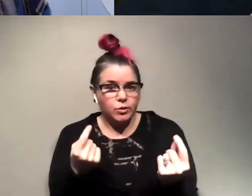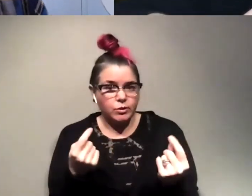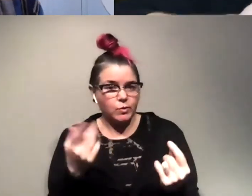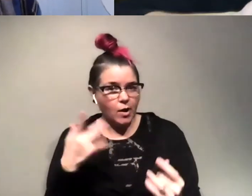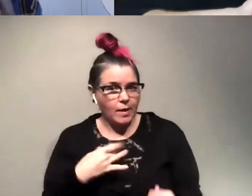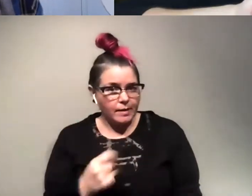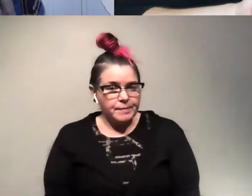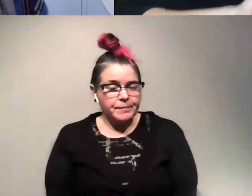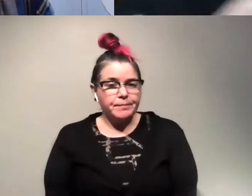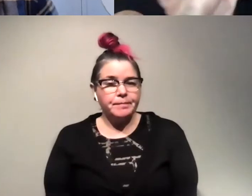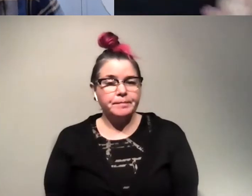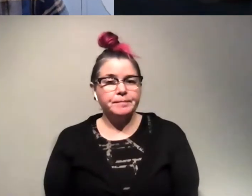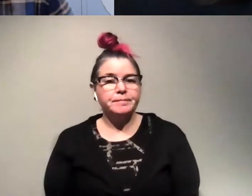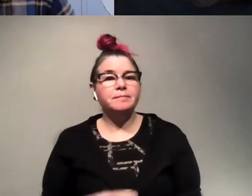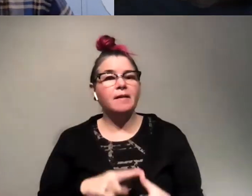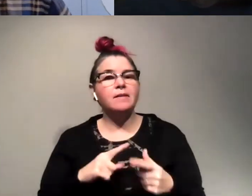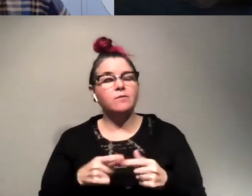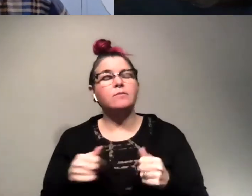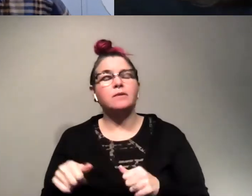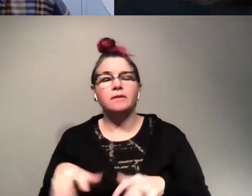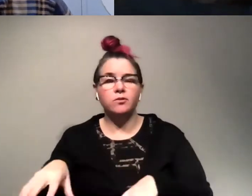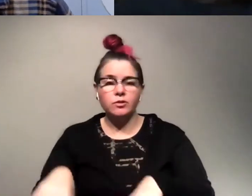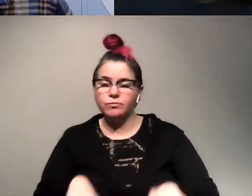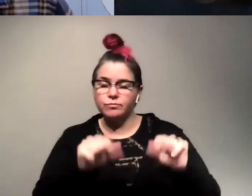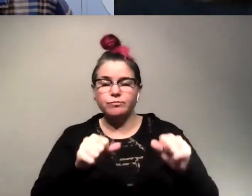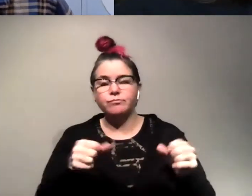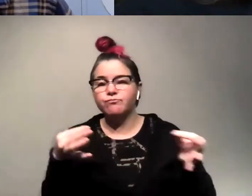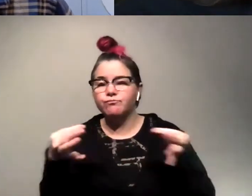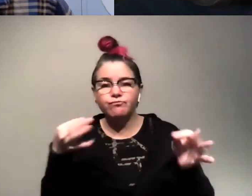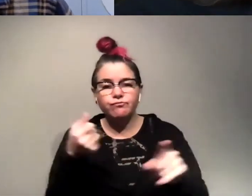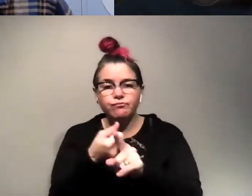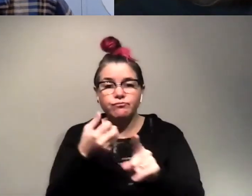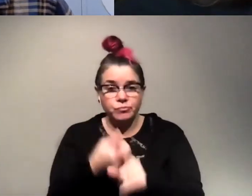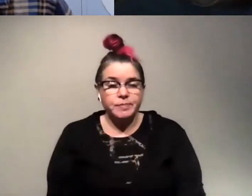you like it, and then we'll give you the stage to go over what you have to show us today.